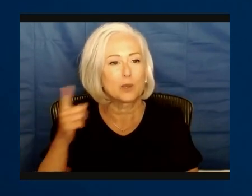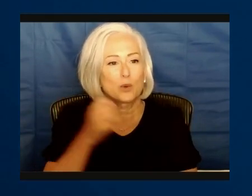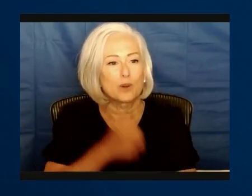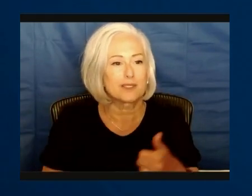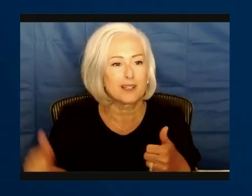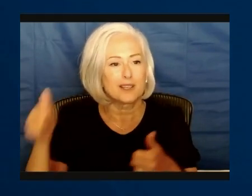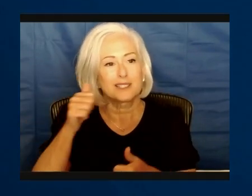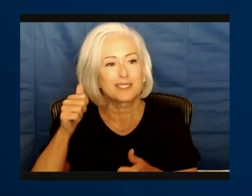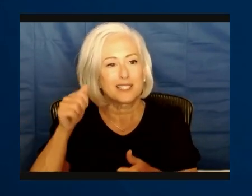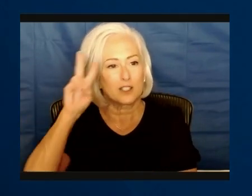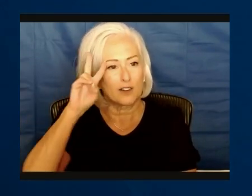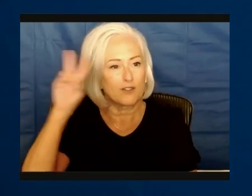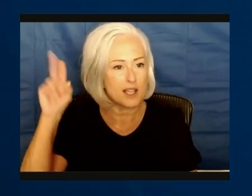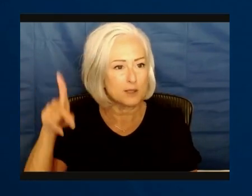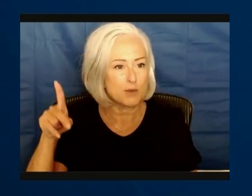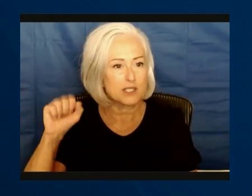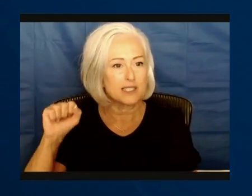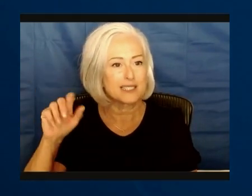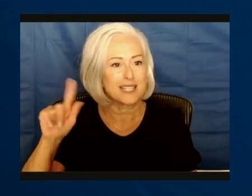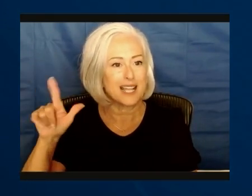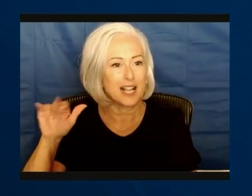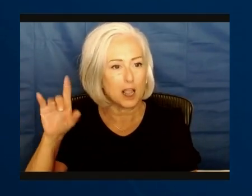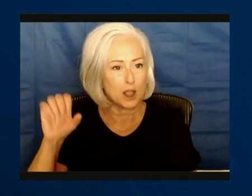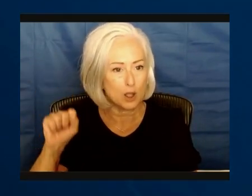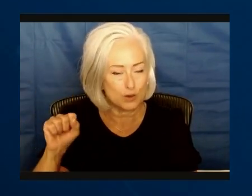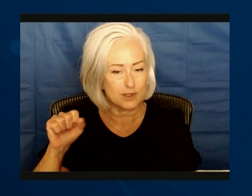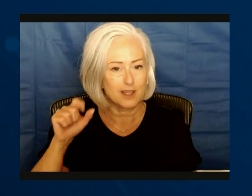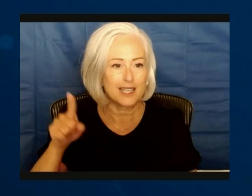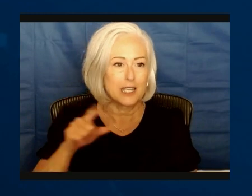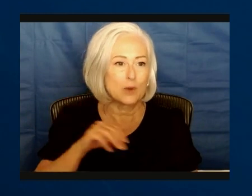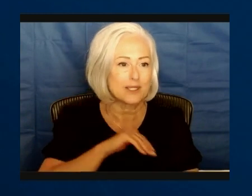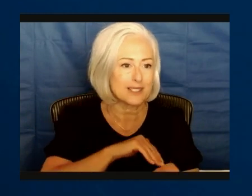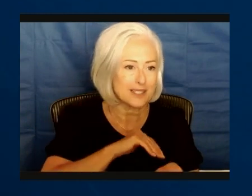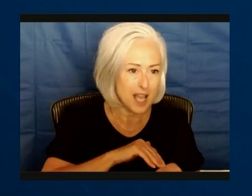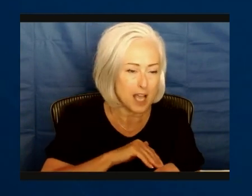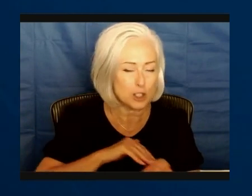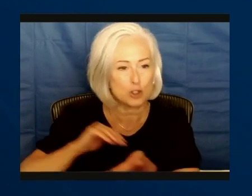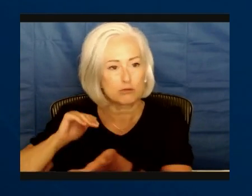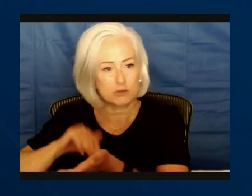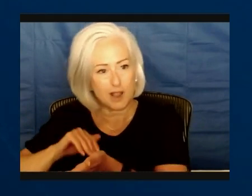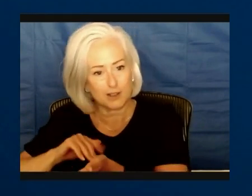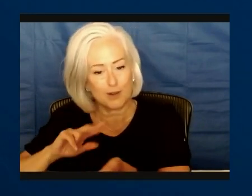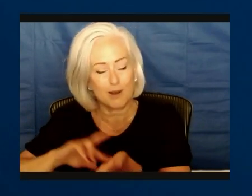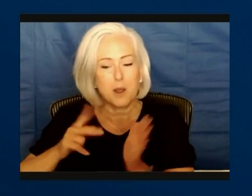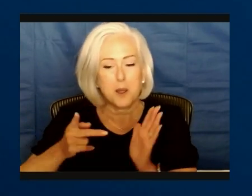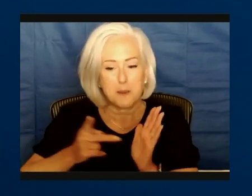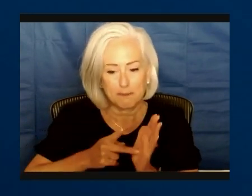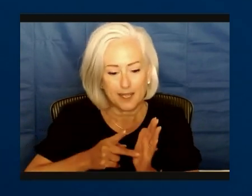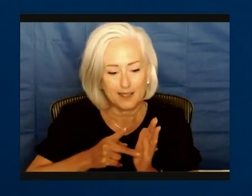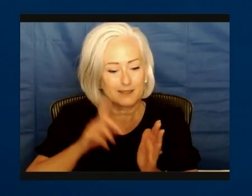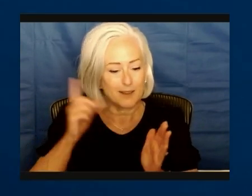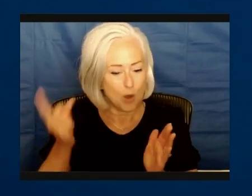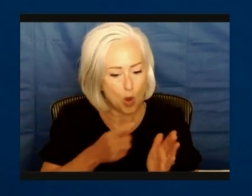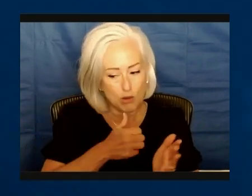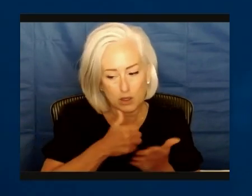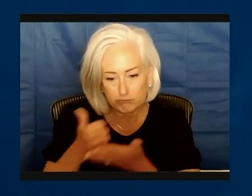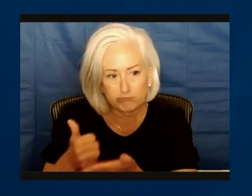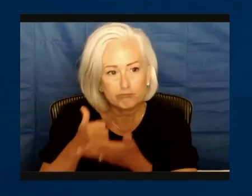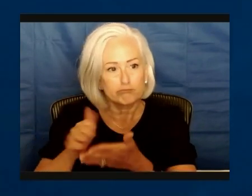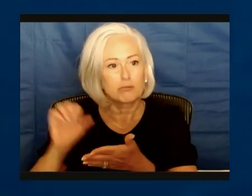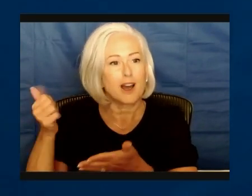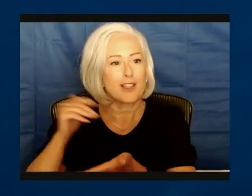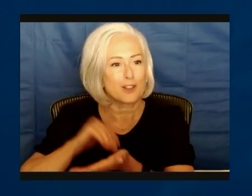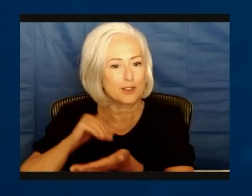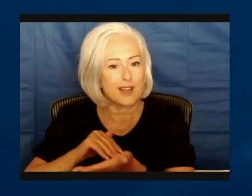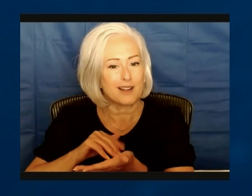Luke's. Chris was the doctor's doctor. He was just an absolute icon in our community and a great physician. He passed away